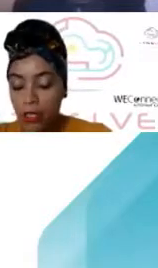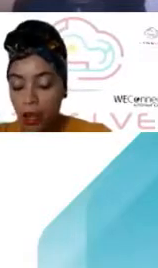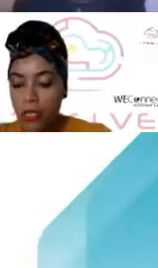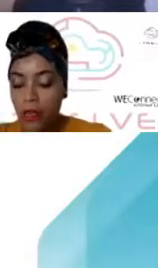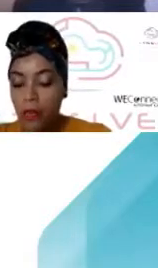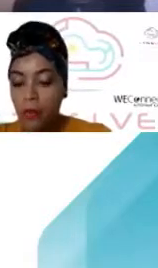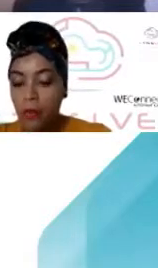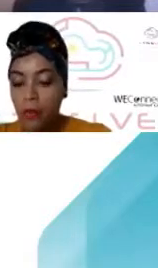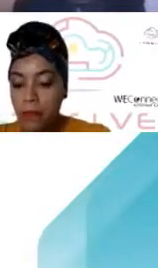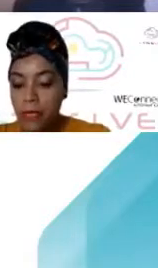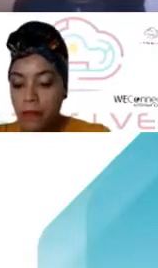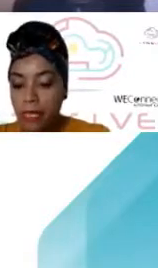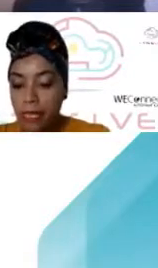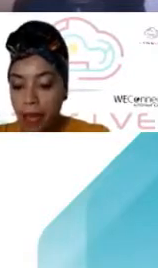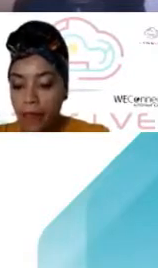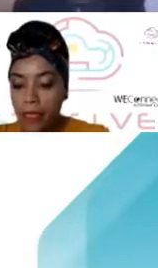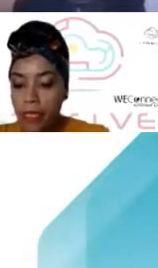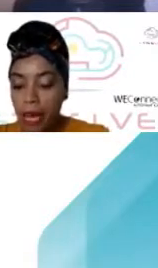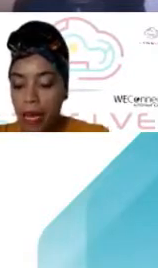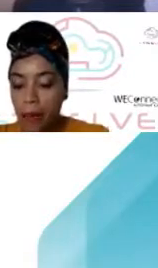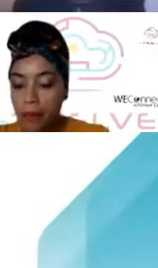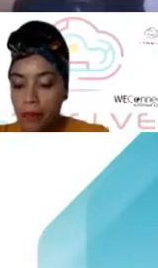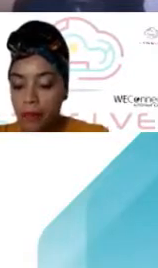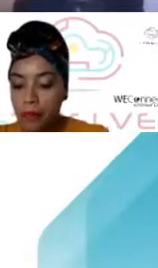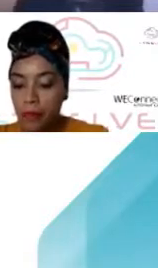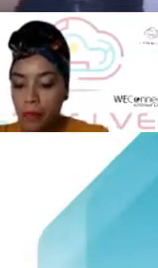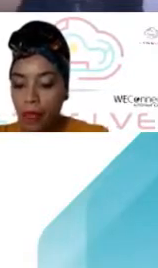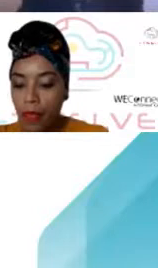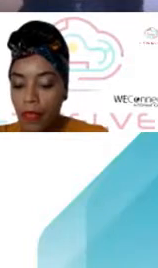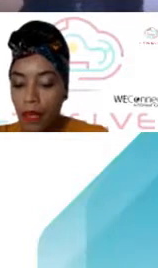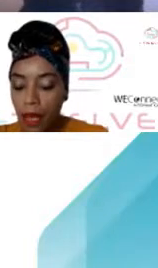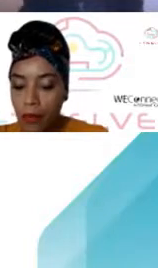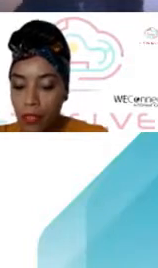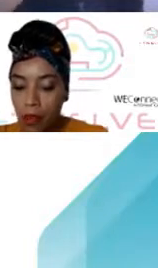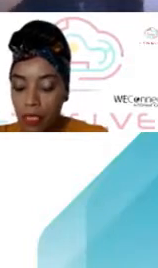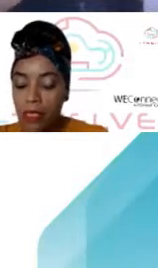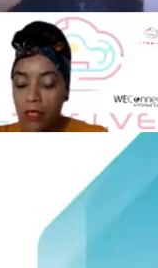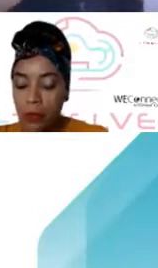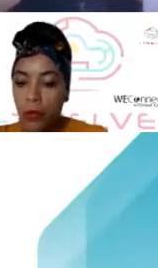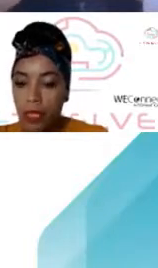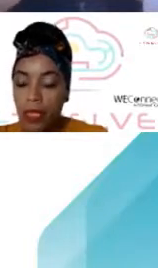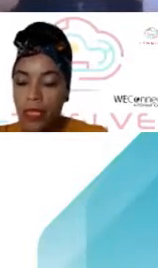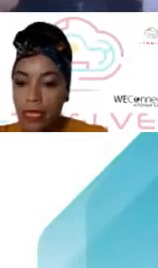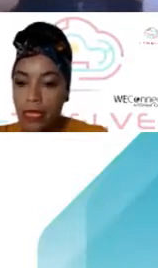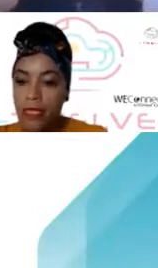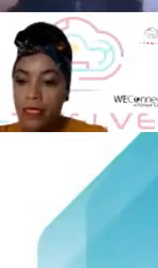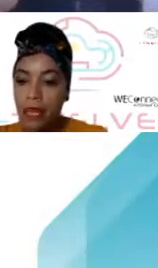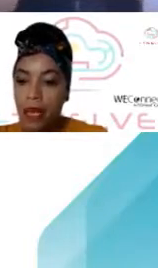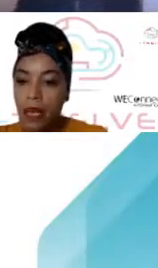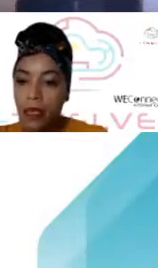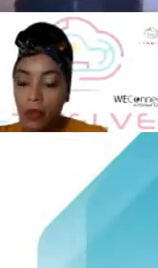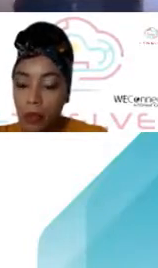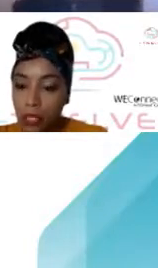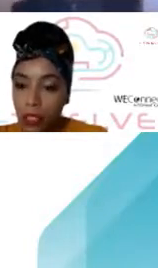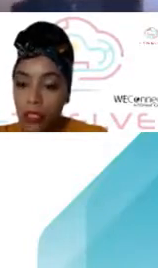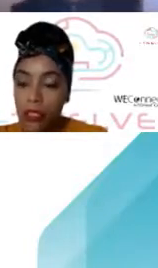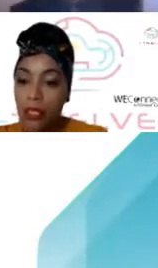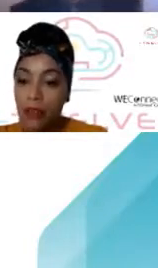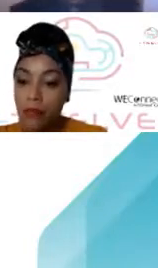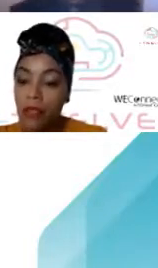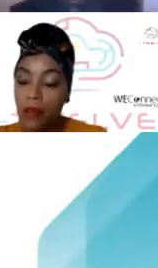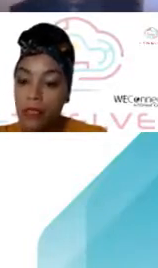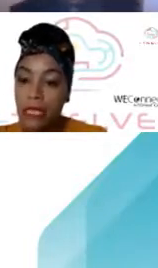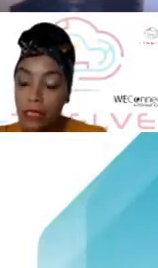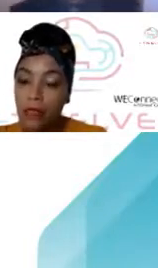Unfortunately not. So they were specifically covered. I read an article this morning that says commission earners